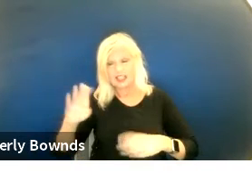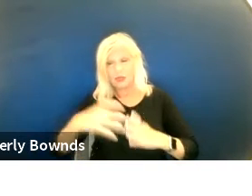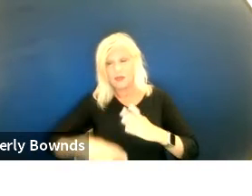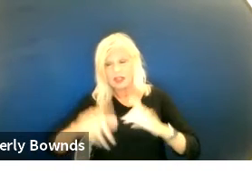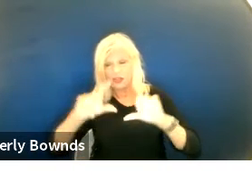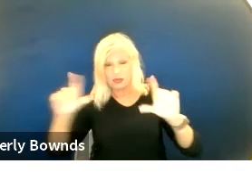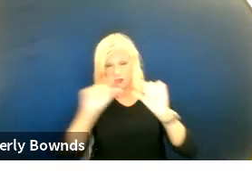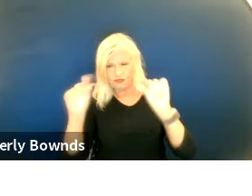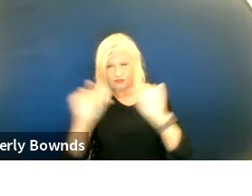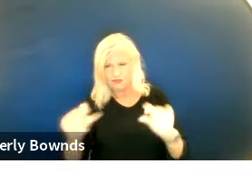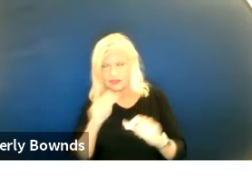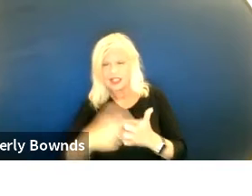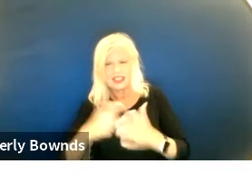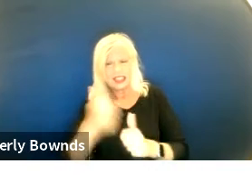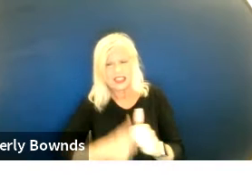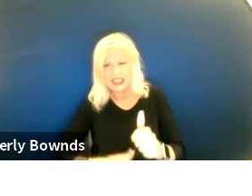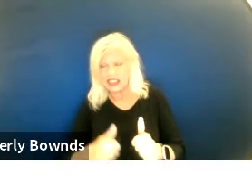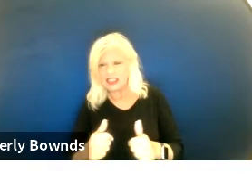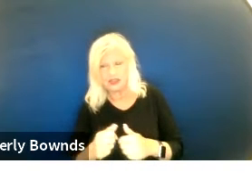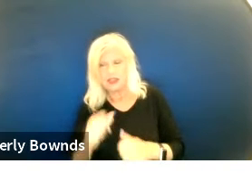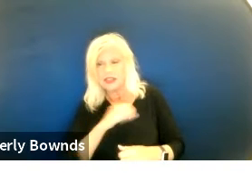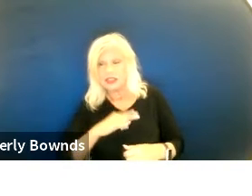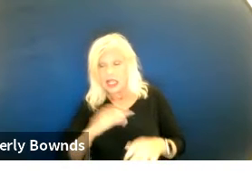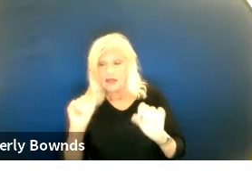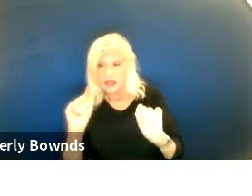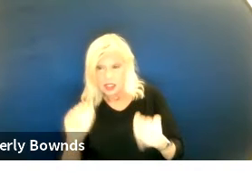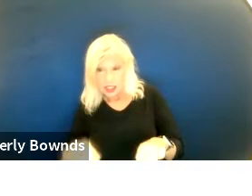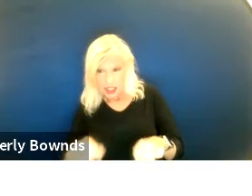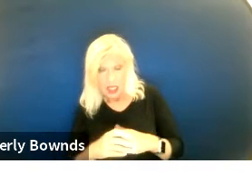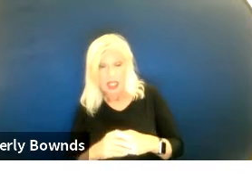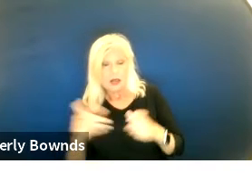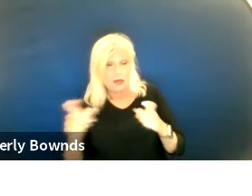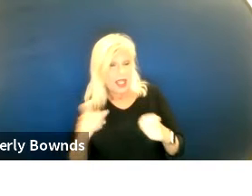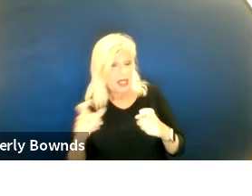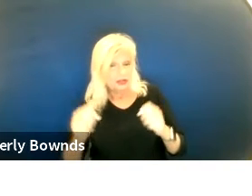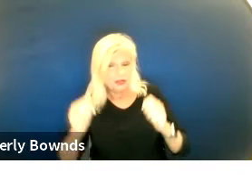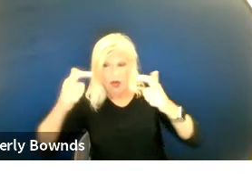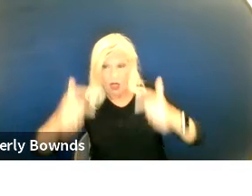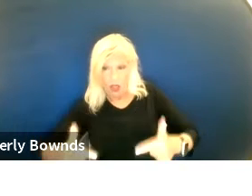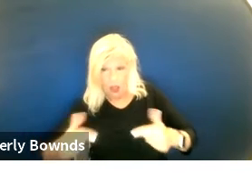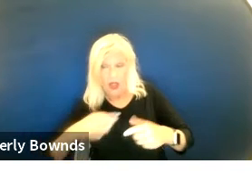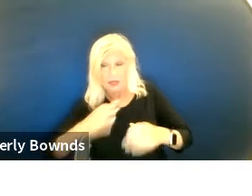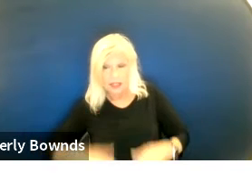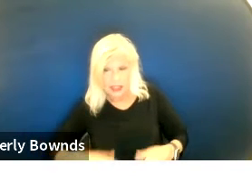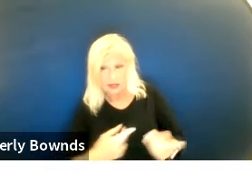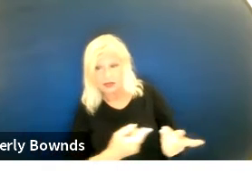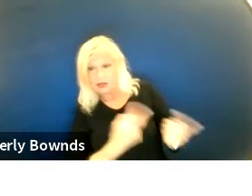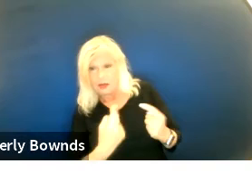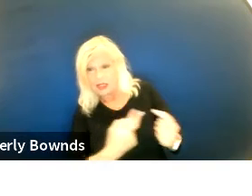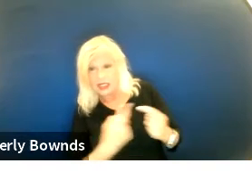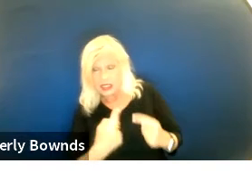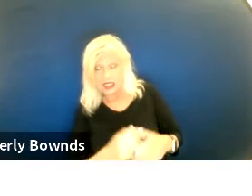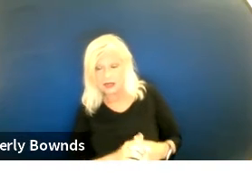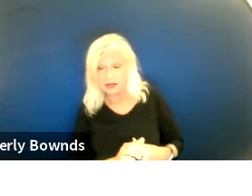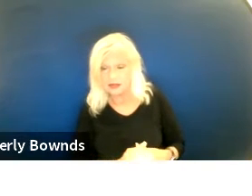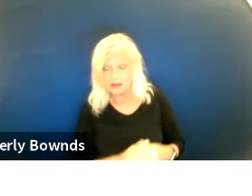over every feature. Our staff are able to manage all of the applications coming through. Our